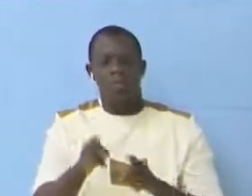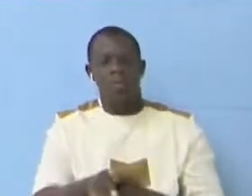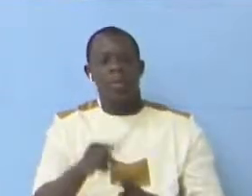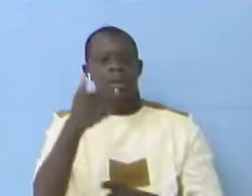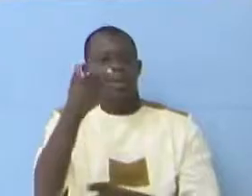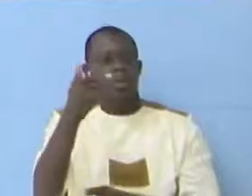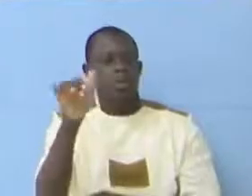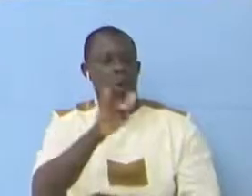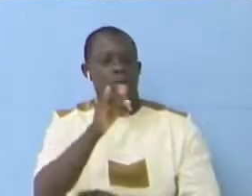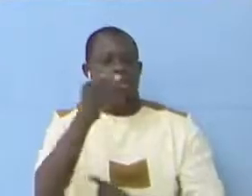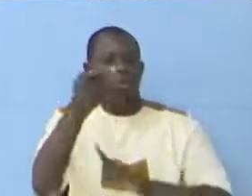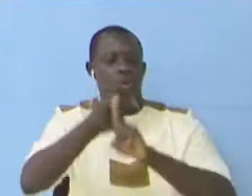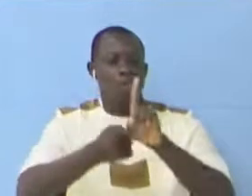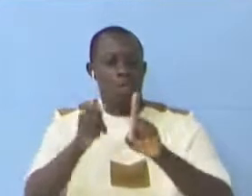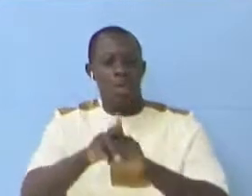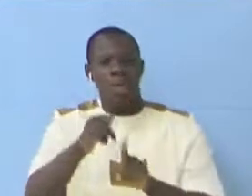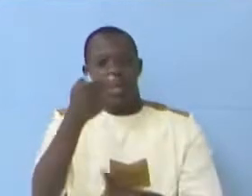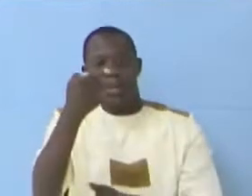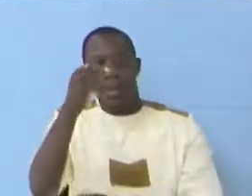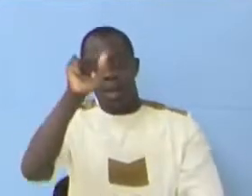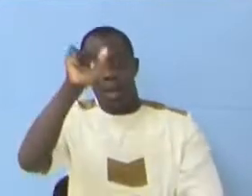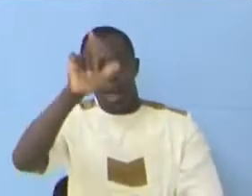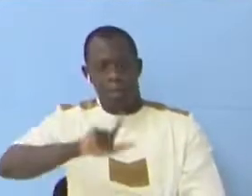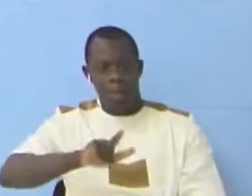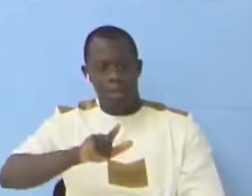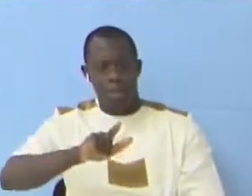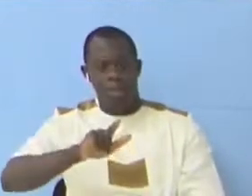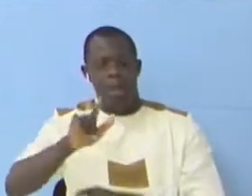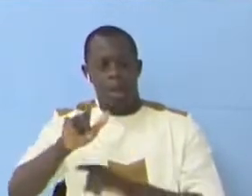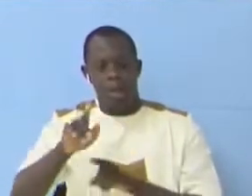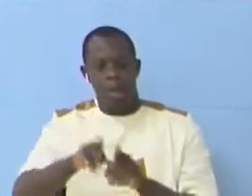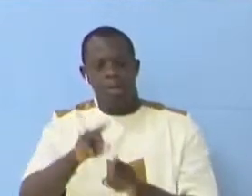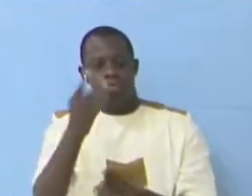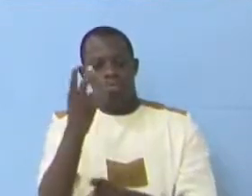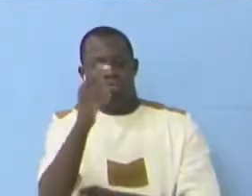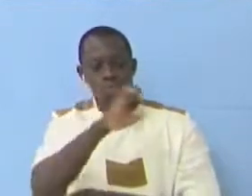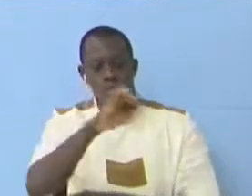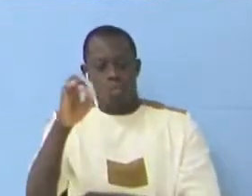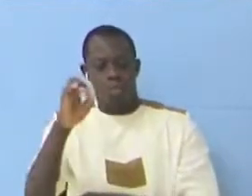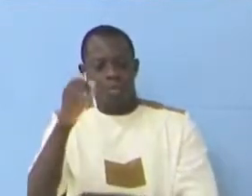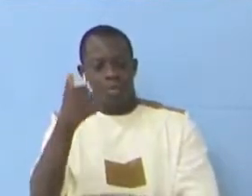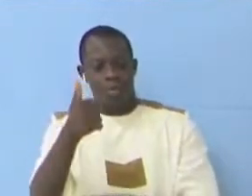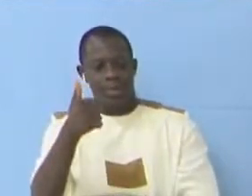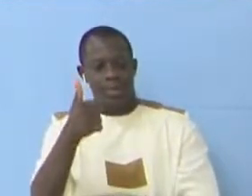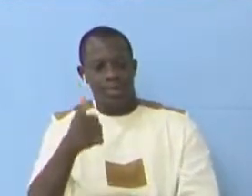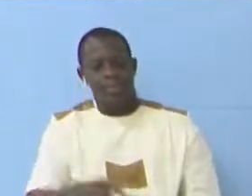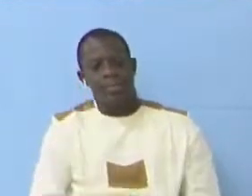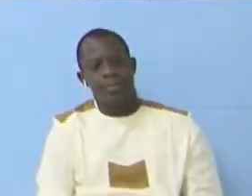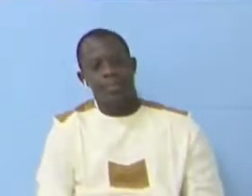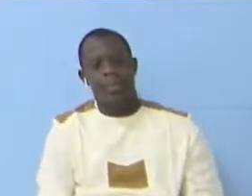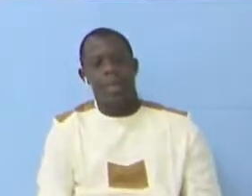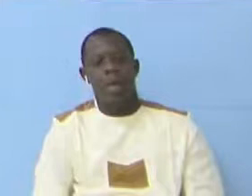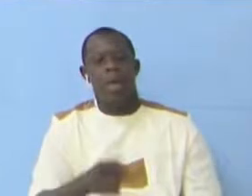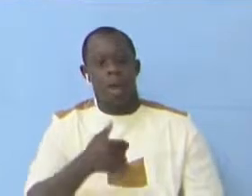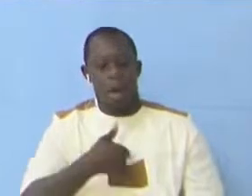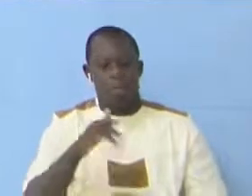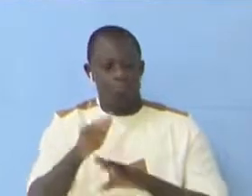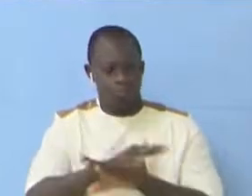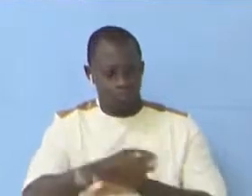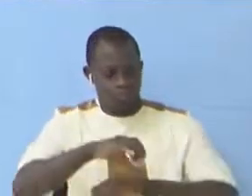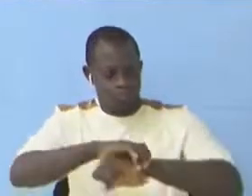of which month? 7th of April. juróom-ñaari fan ci weeri April. 2006. 2006. I was